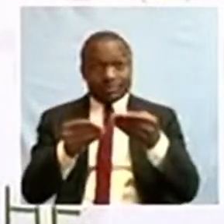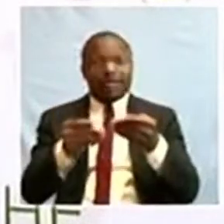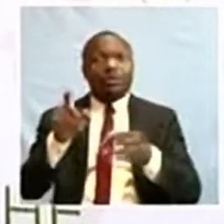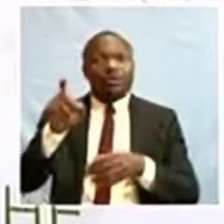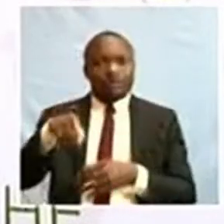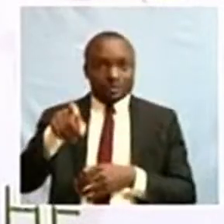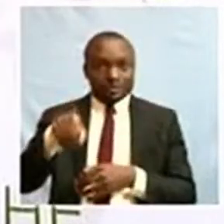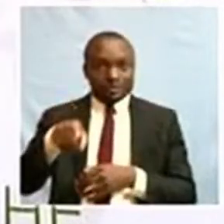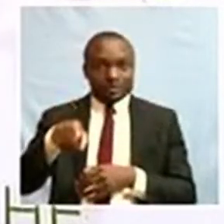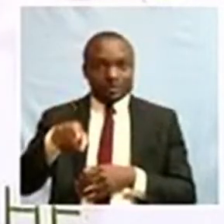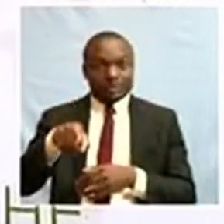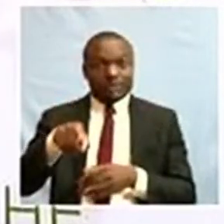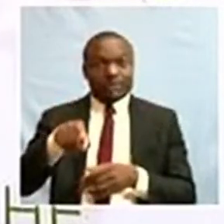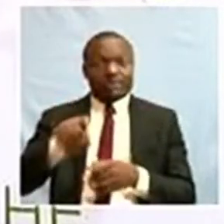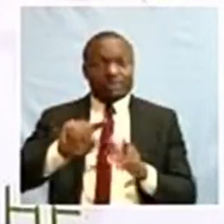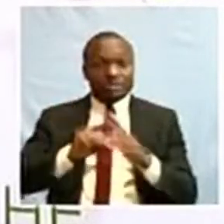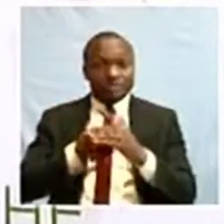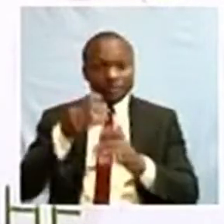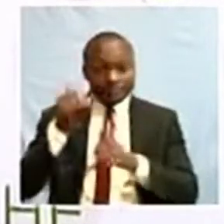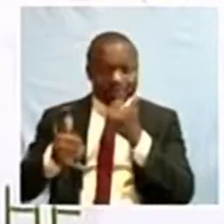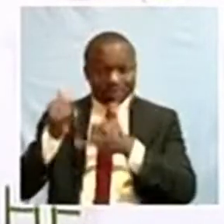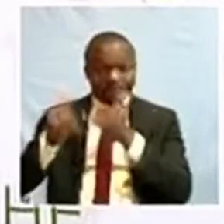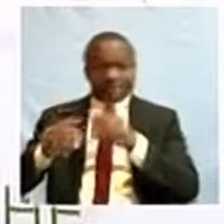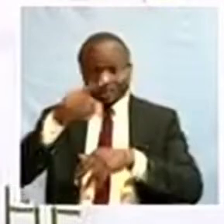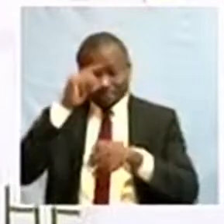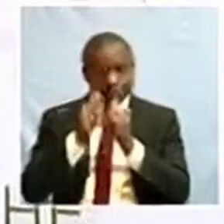need really to start winding down because